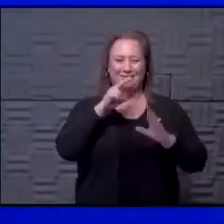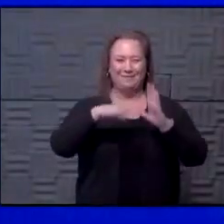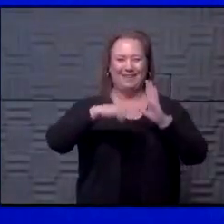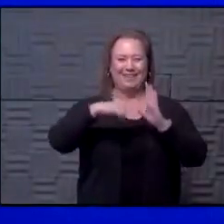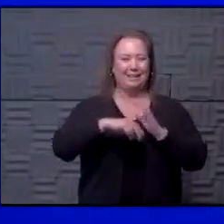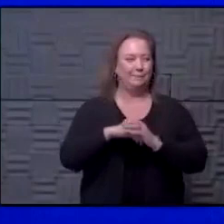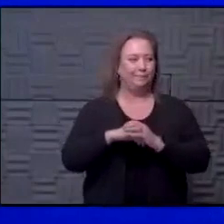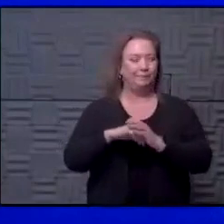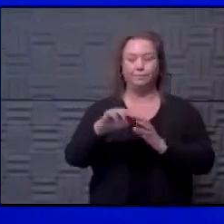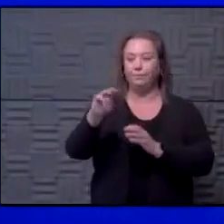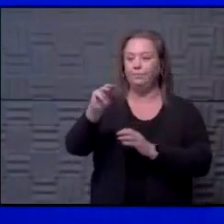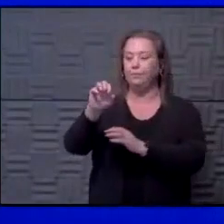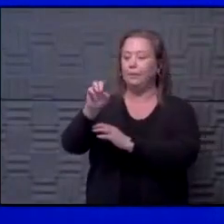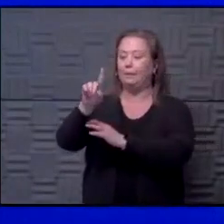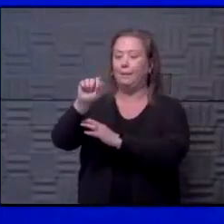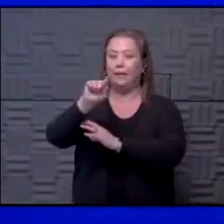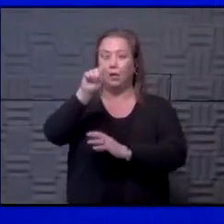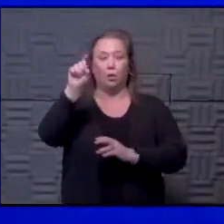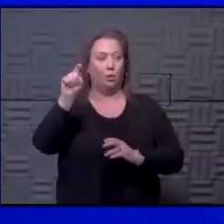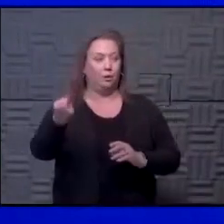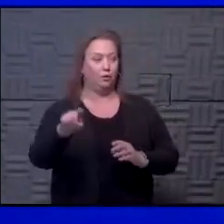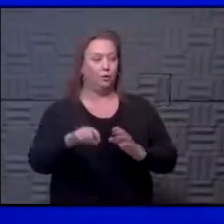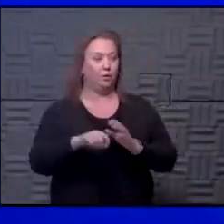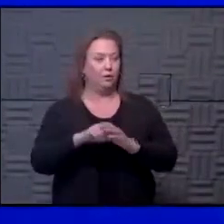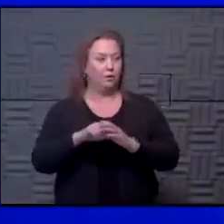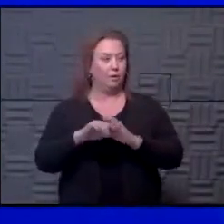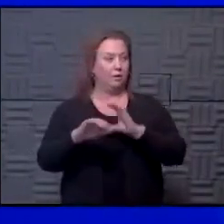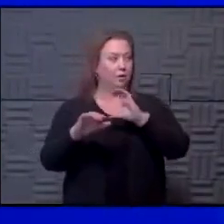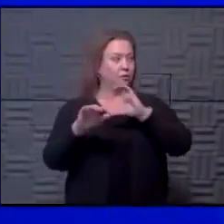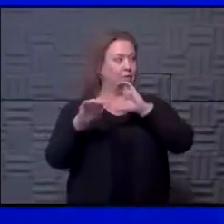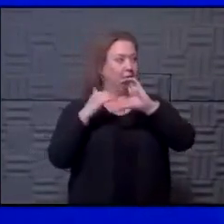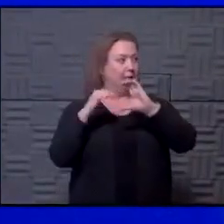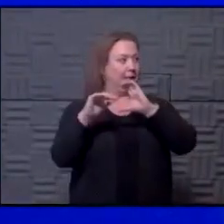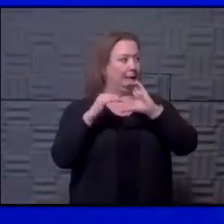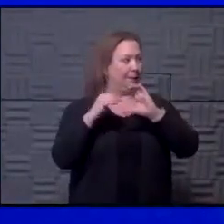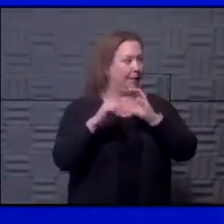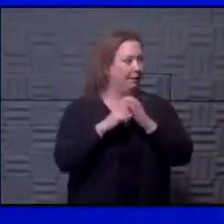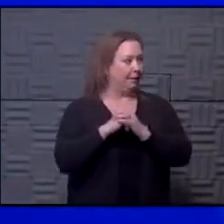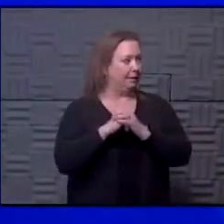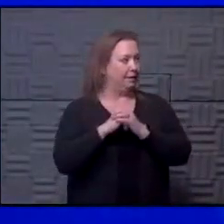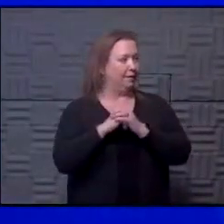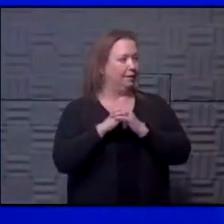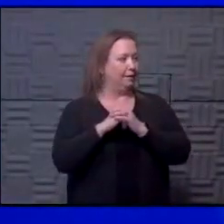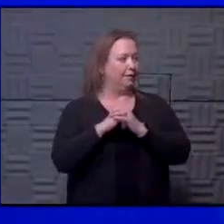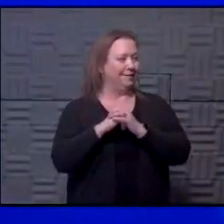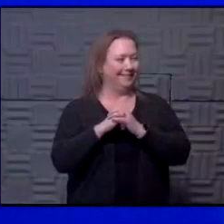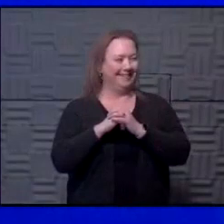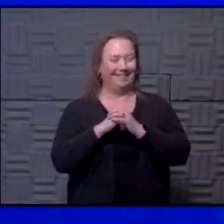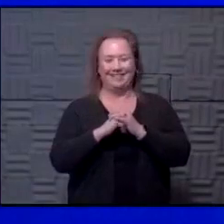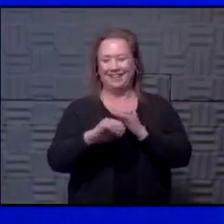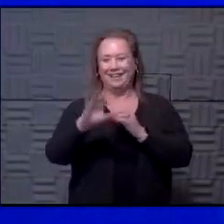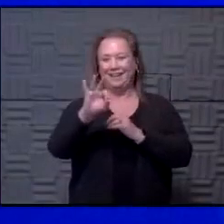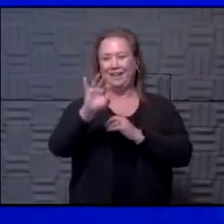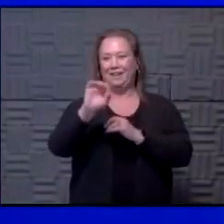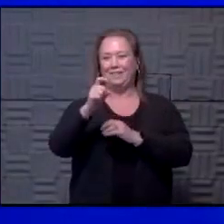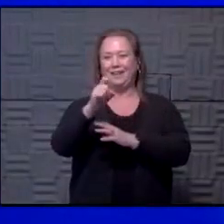Okay, I have a media question that just came in. I'm just reading as it got emailed to me, Please. so hold on one second. Okay, so this is from Fox 4.